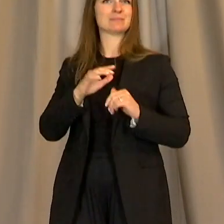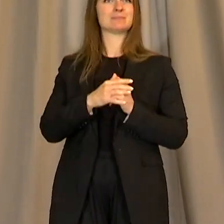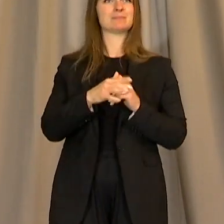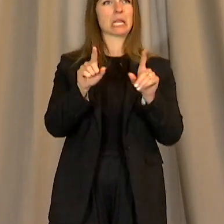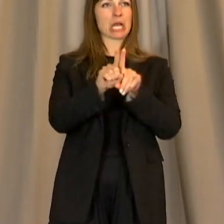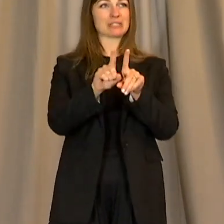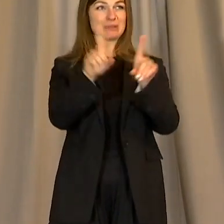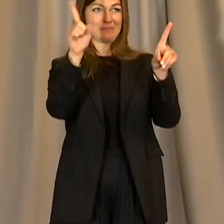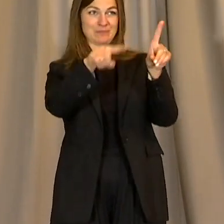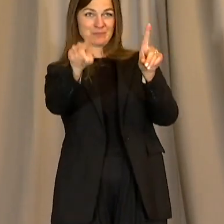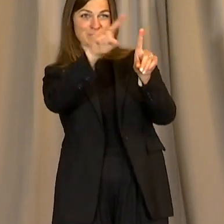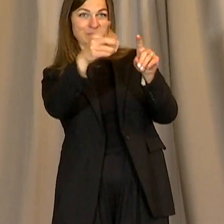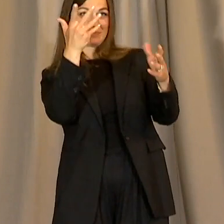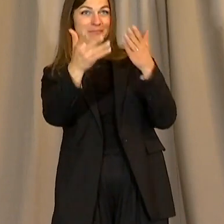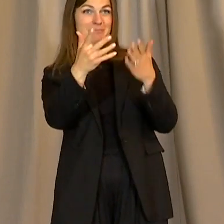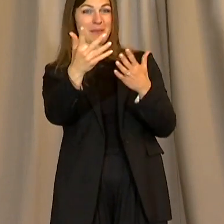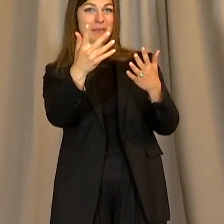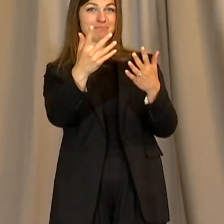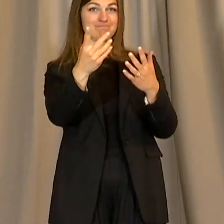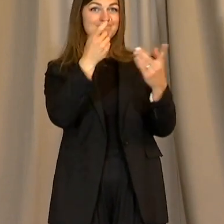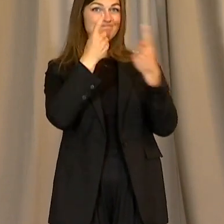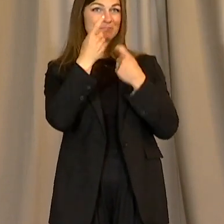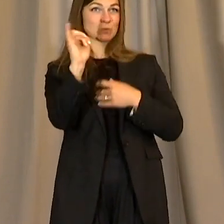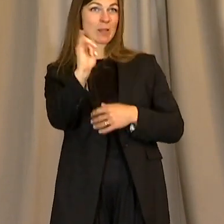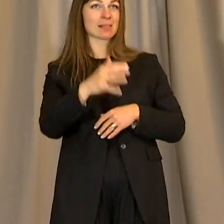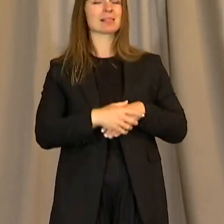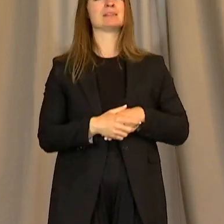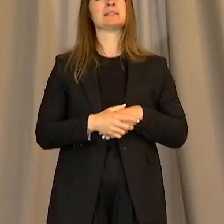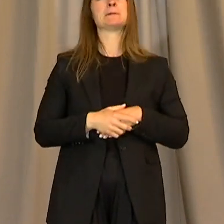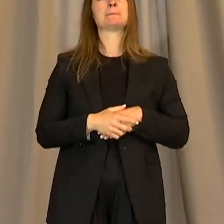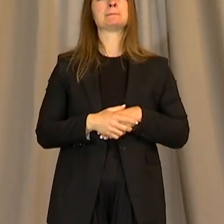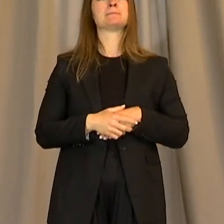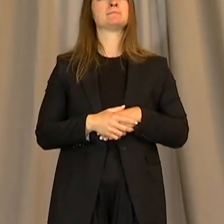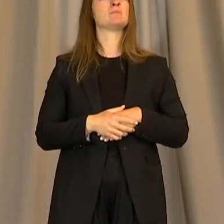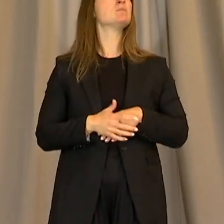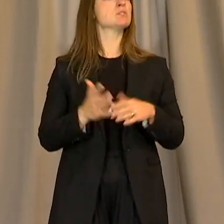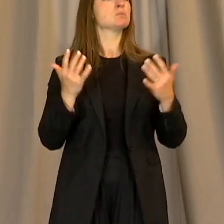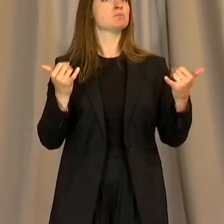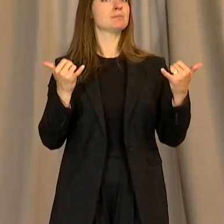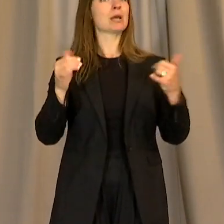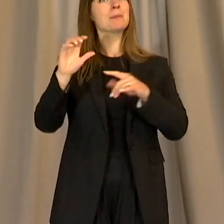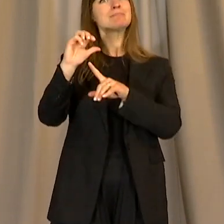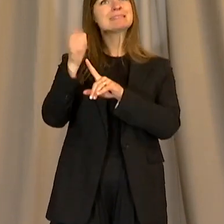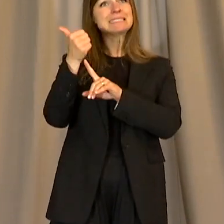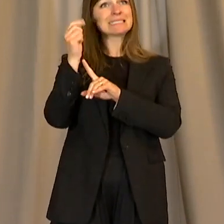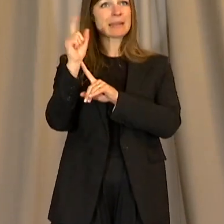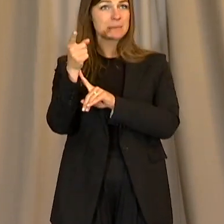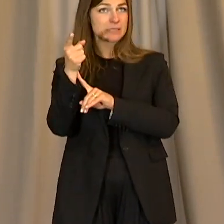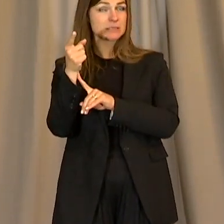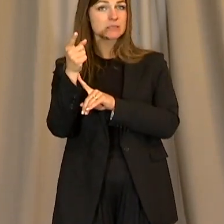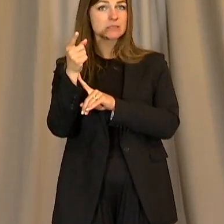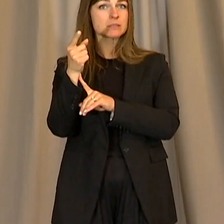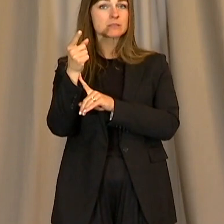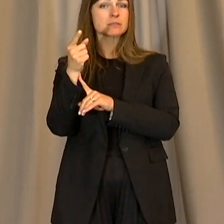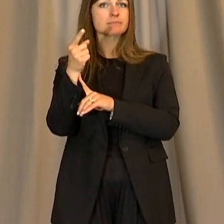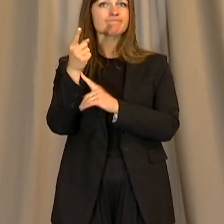have some questions as well. So we want to take about 10 minutes for some